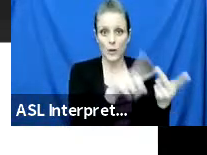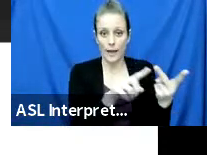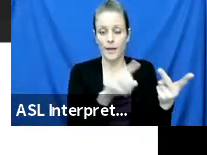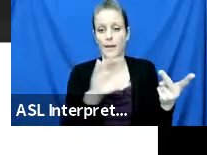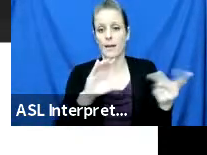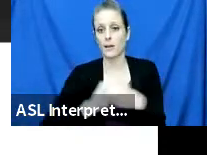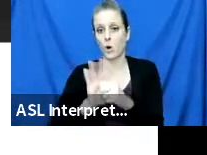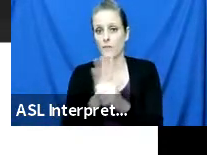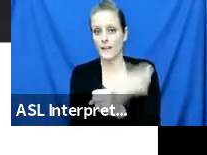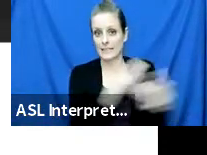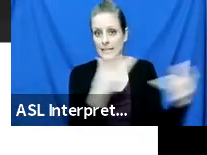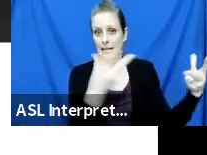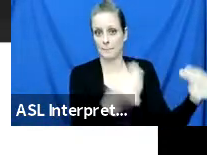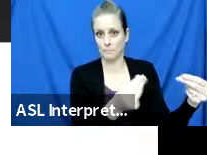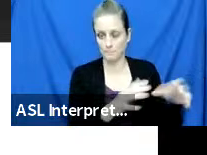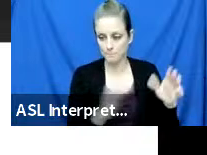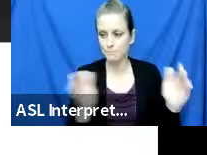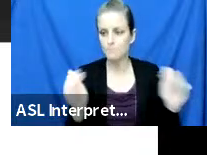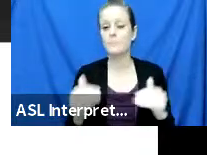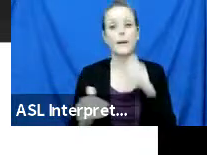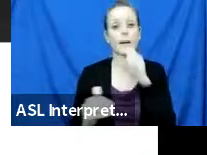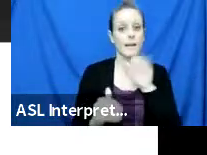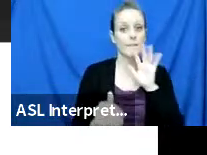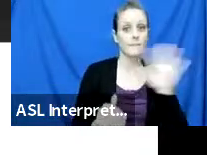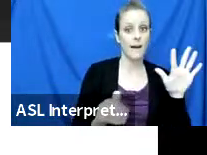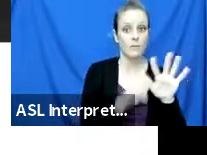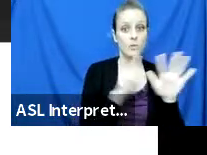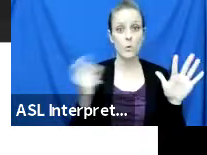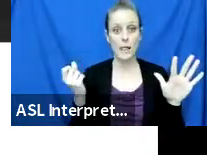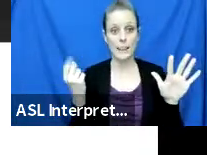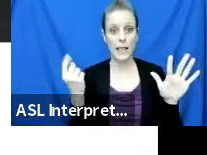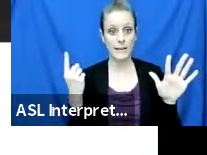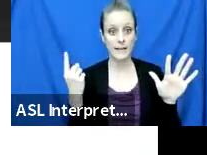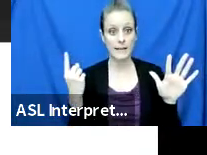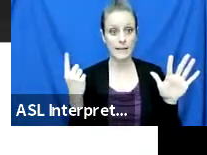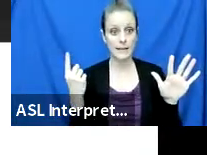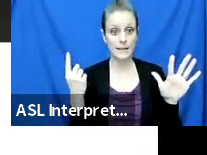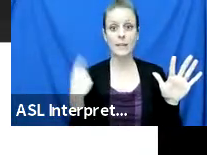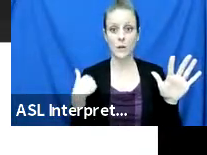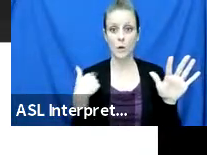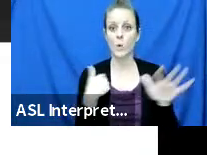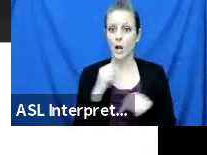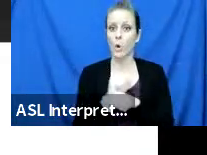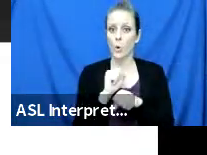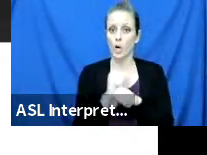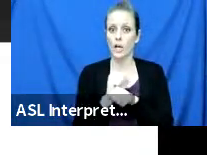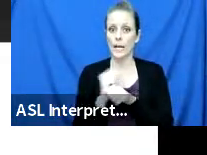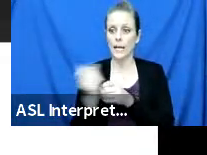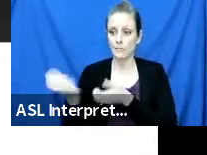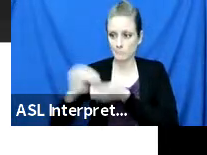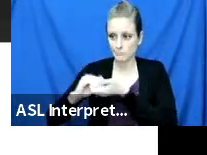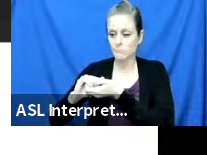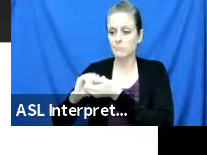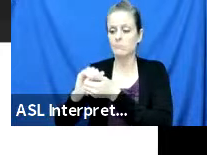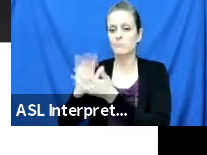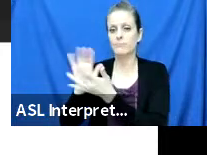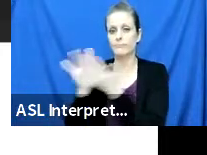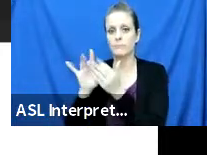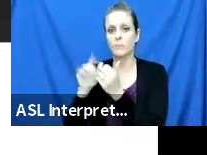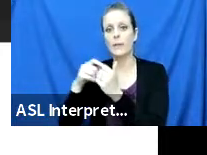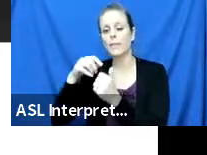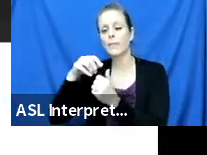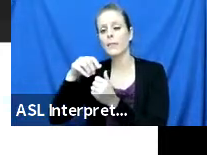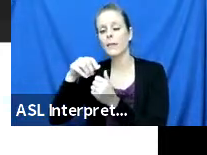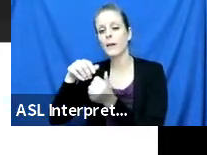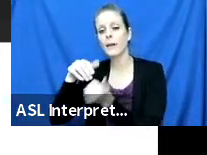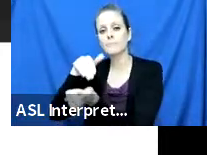For the 5 to 11-year-old, we are working very closely to contact all of our pediatric providers in